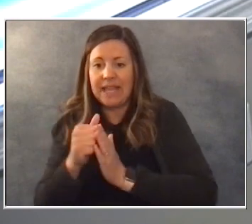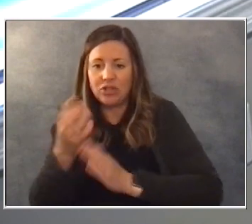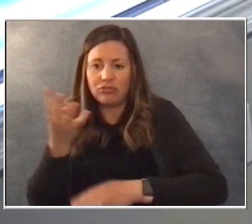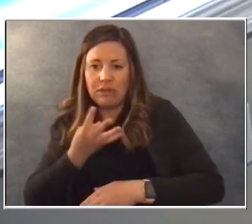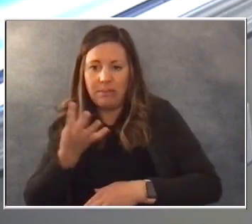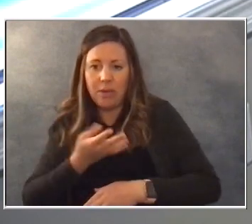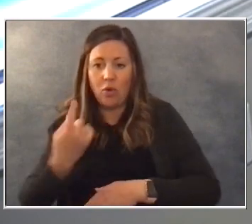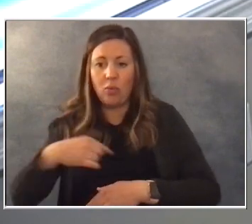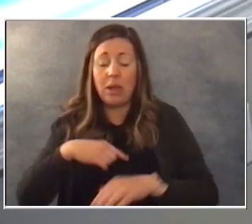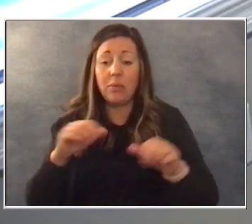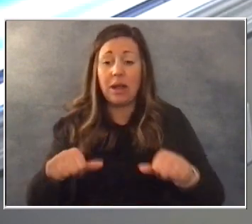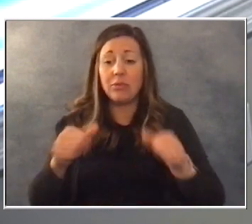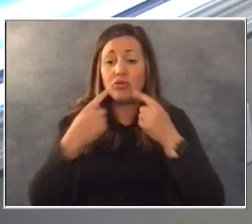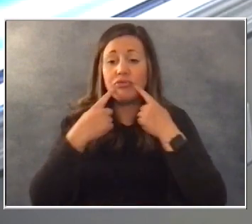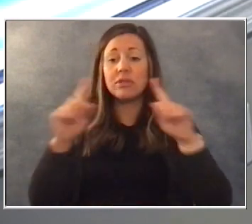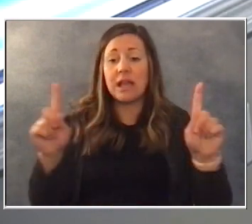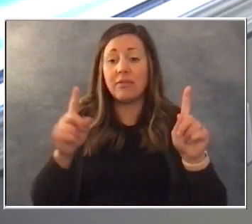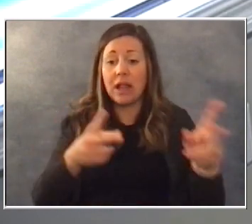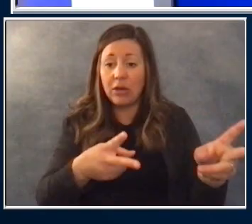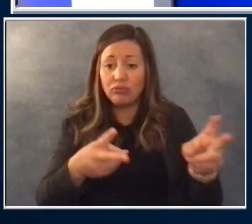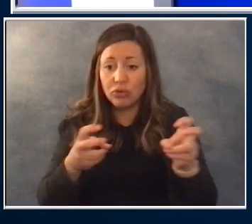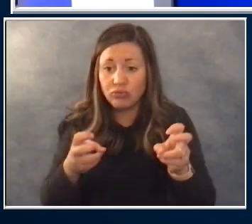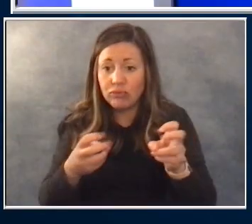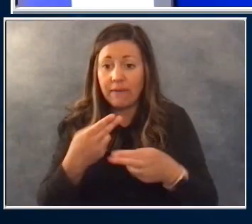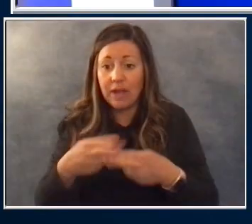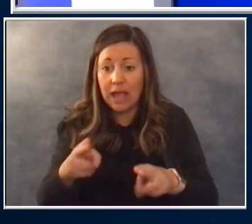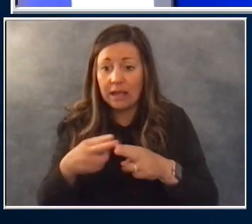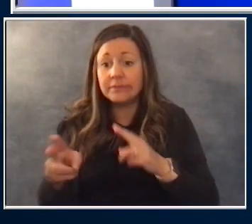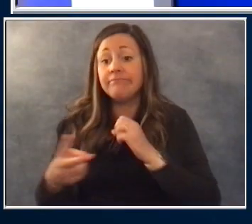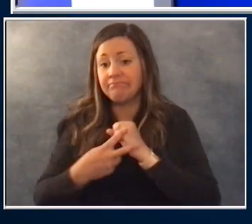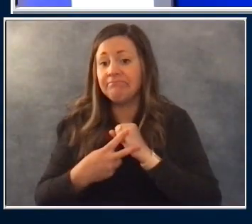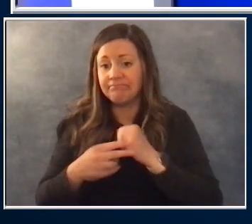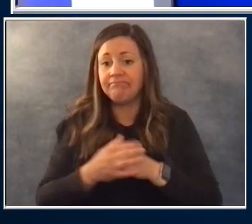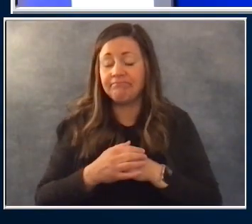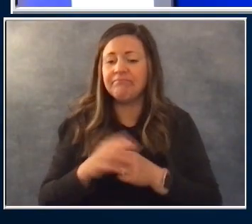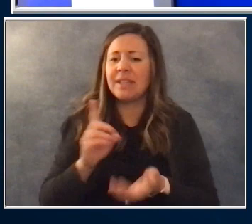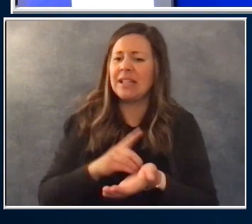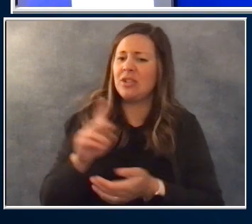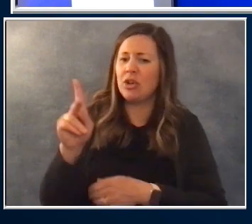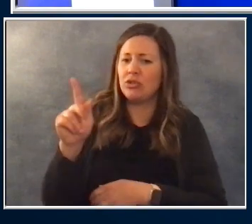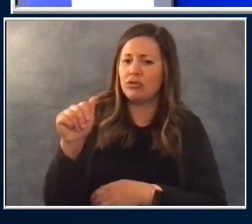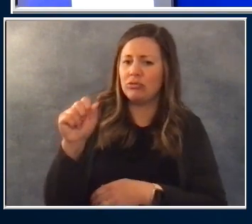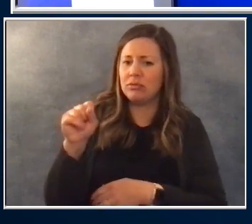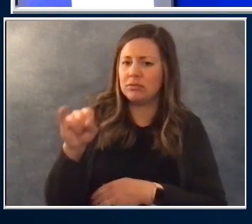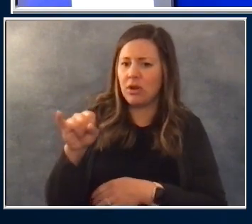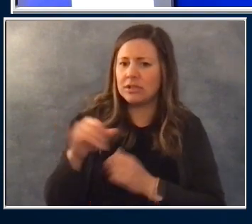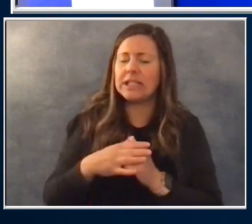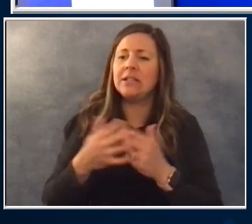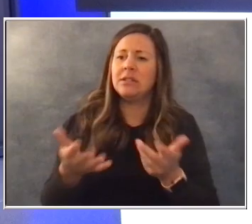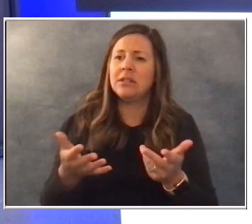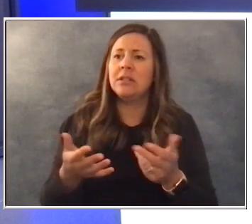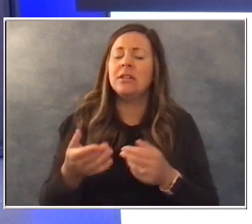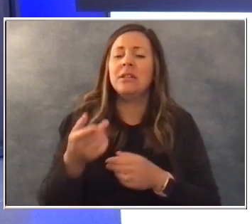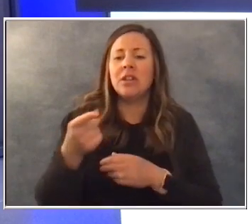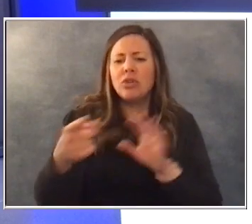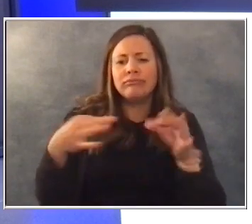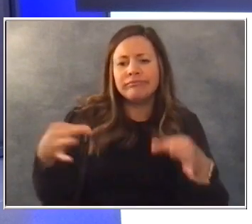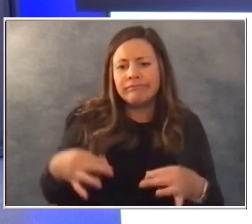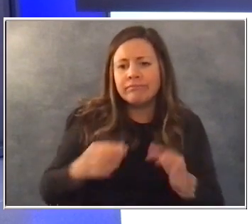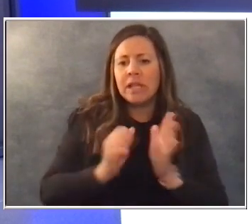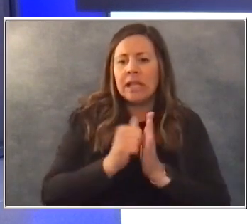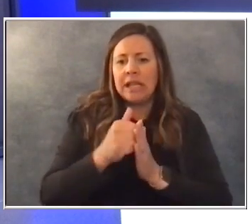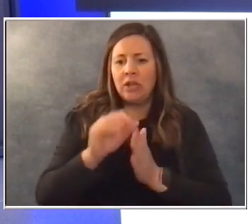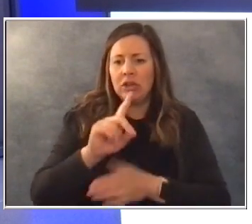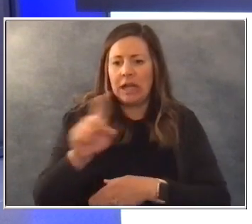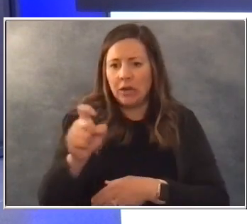retrieve eggs to put in storage. And Dr. Kasi, I mean, when you're getting a cancer diagnosis, your future family,